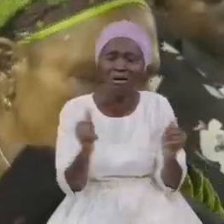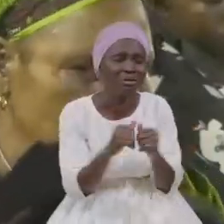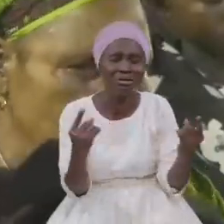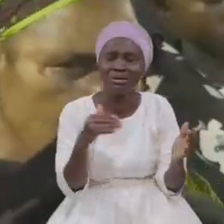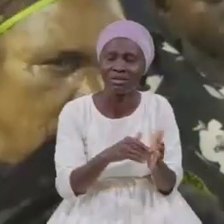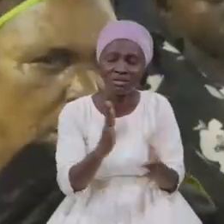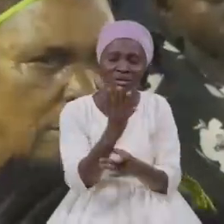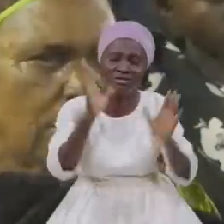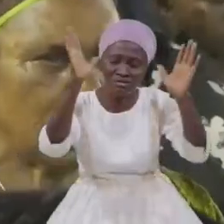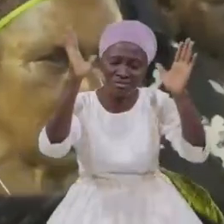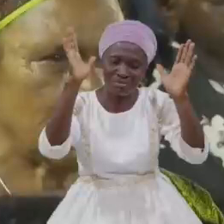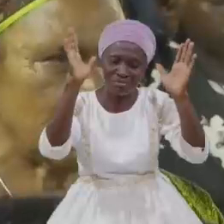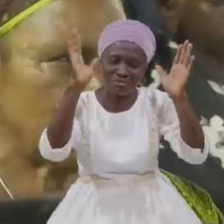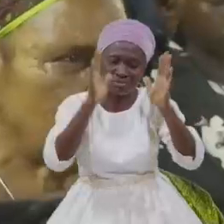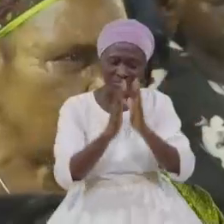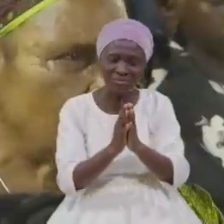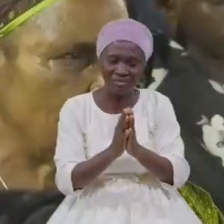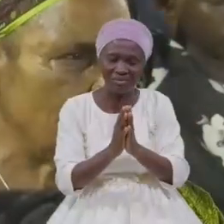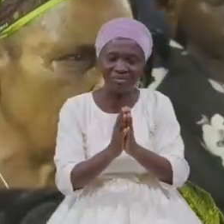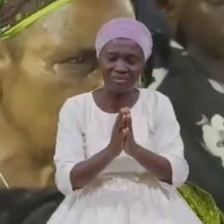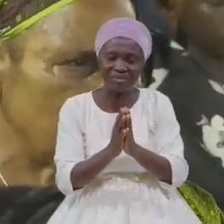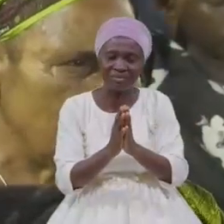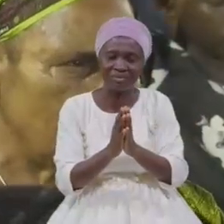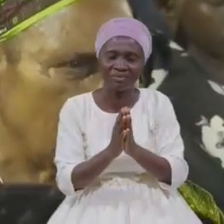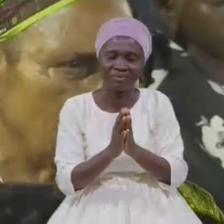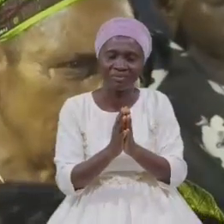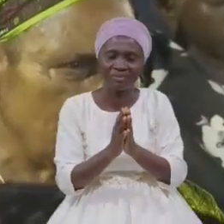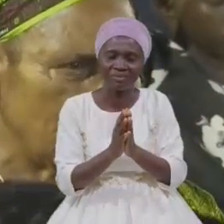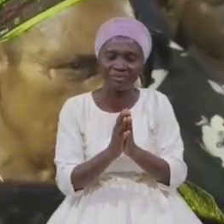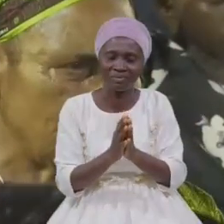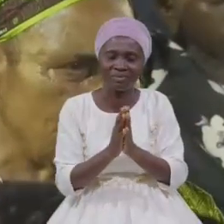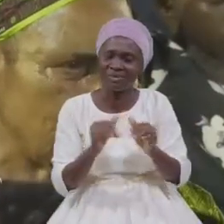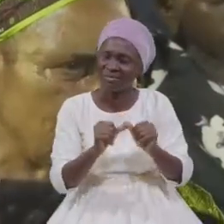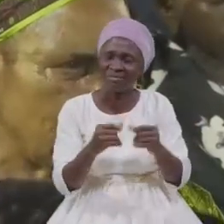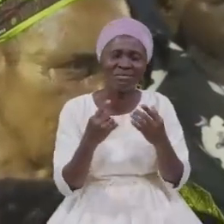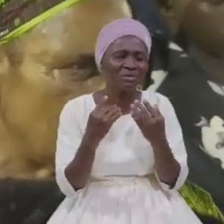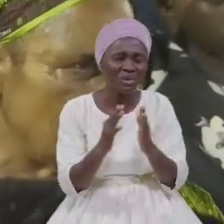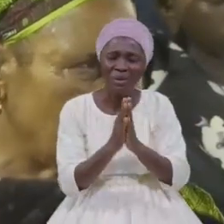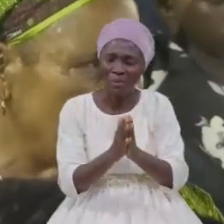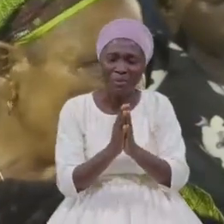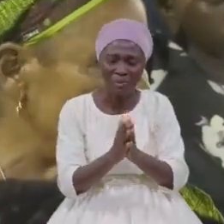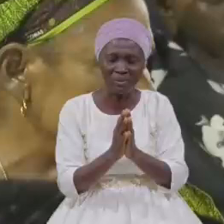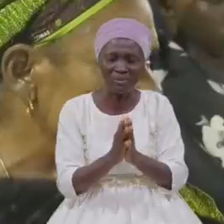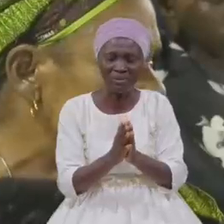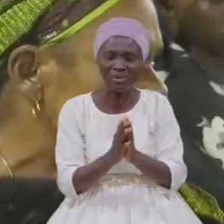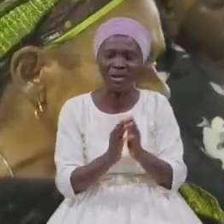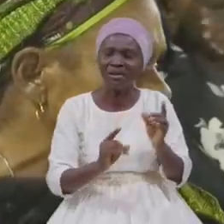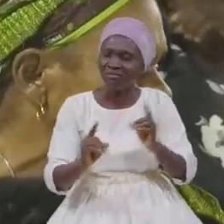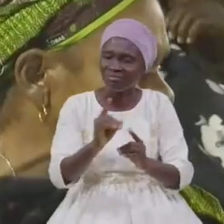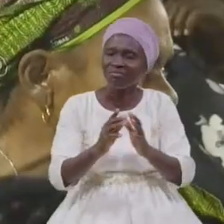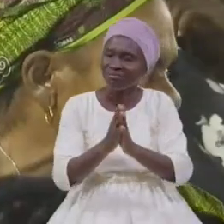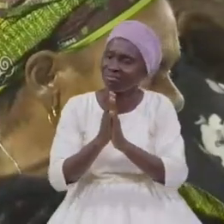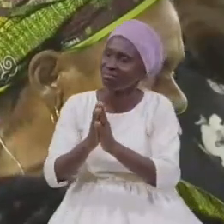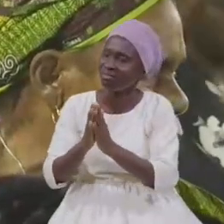hand. God bless you there, just online and in any congregation where you are connected all over the